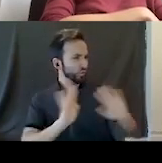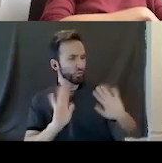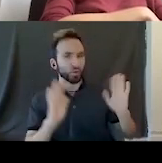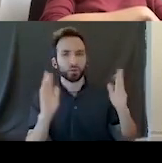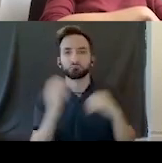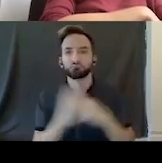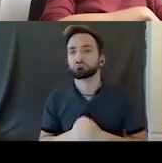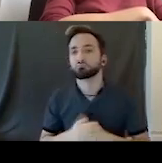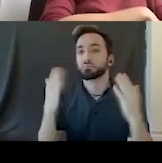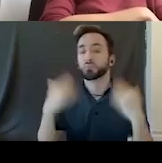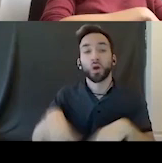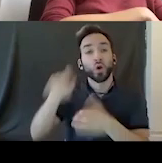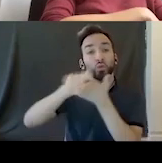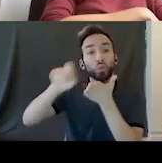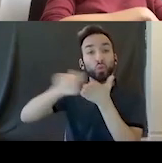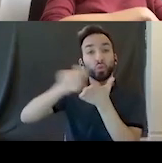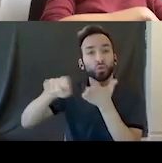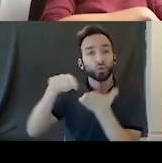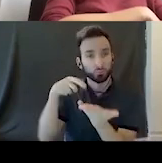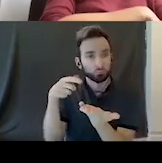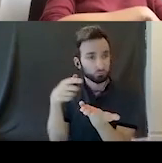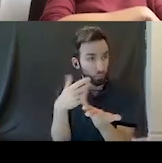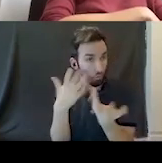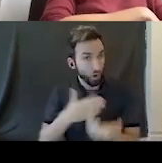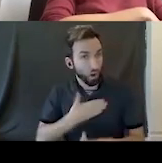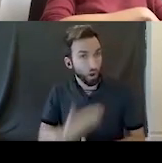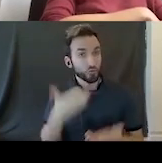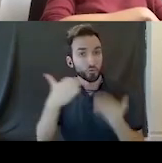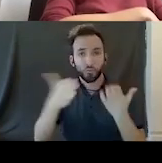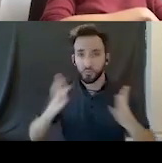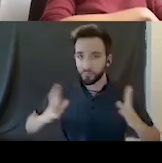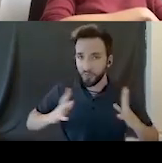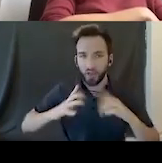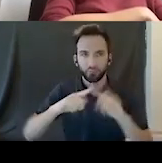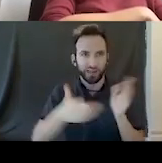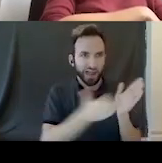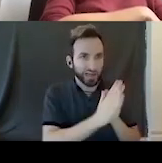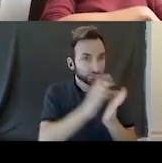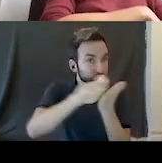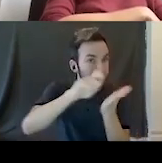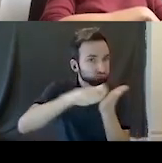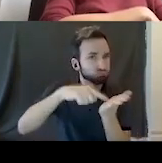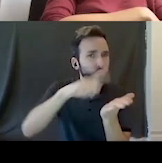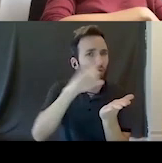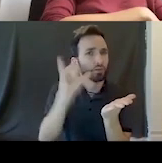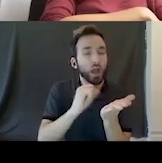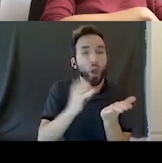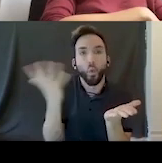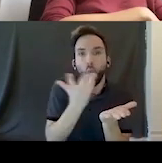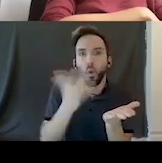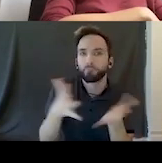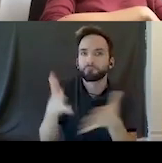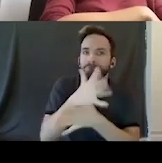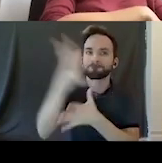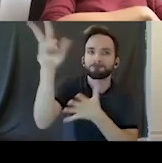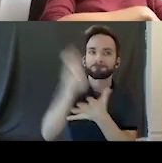if it doesn't take much of your time, it's not that hard for you and you can do it, do it. It just helps. Mention the student's